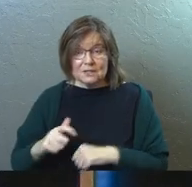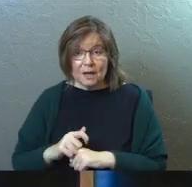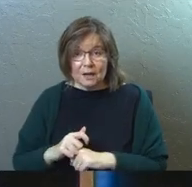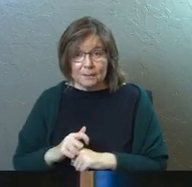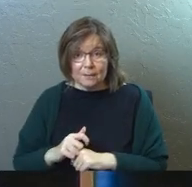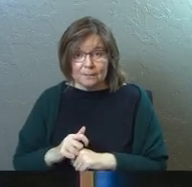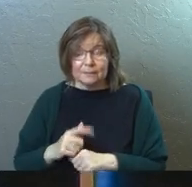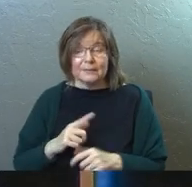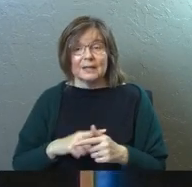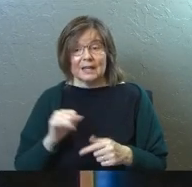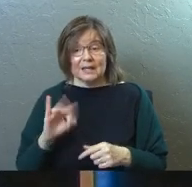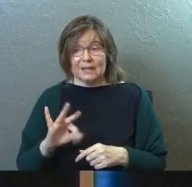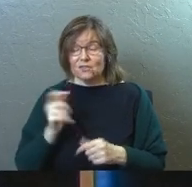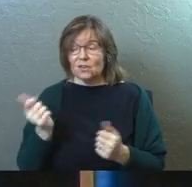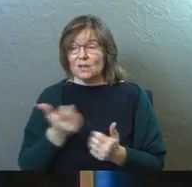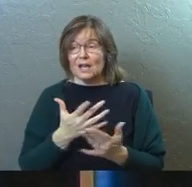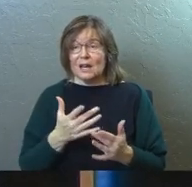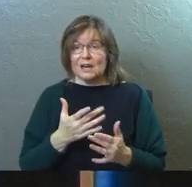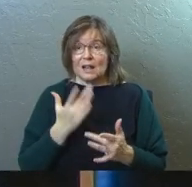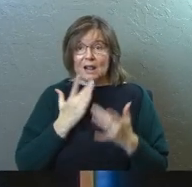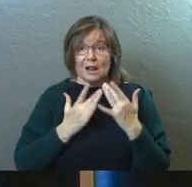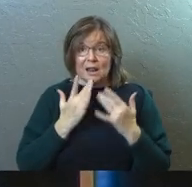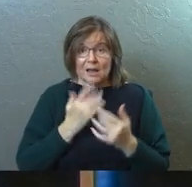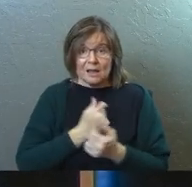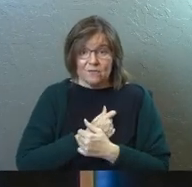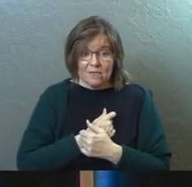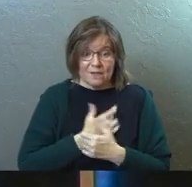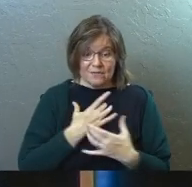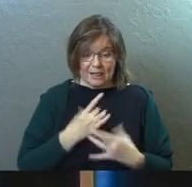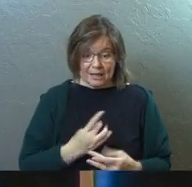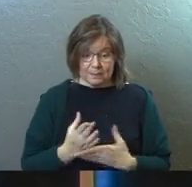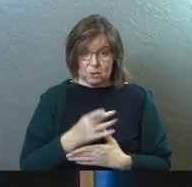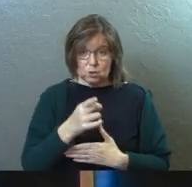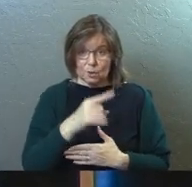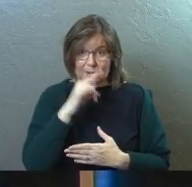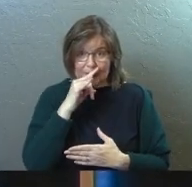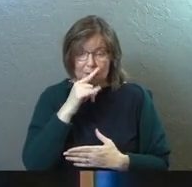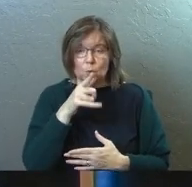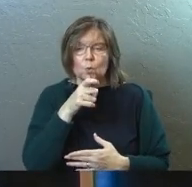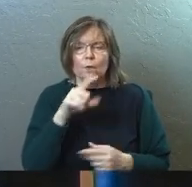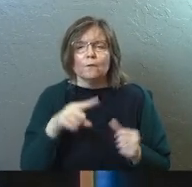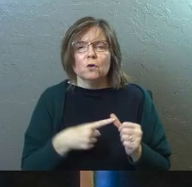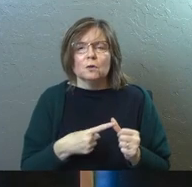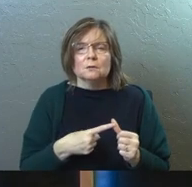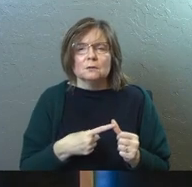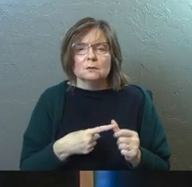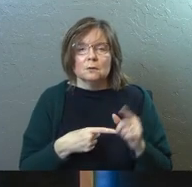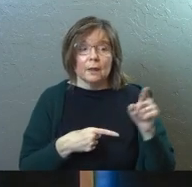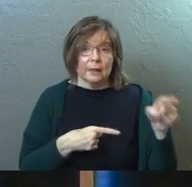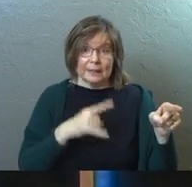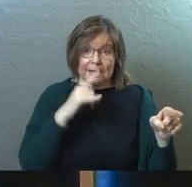time, then if there is any lack of love and like between you and your kids, guess who goes first?